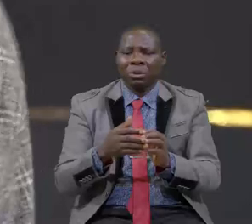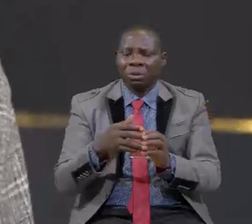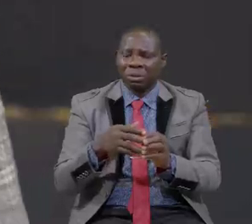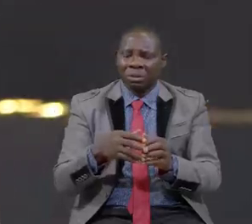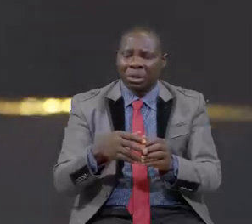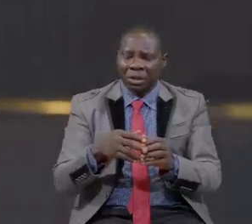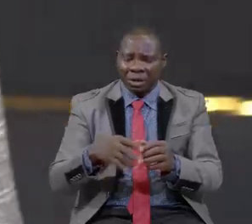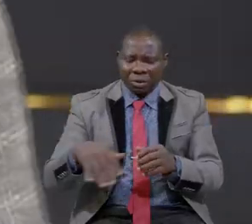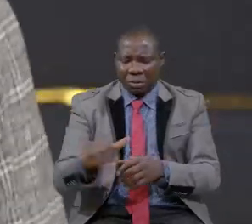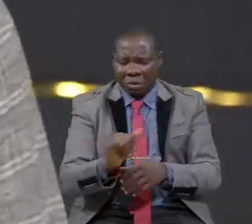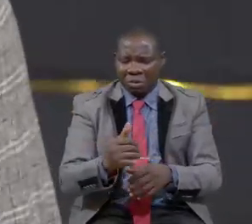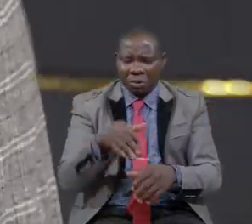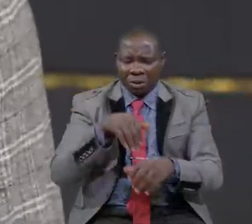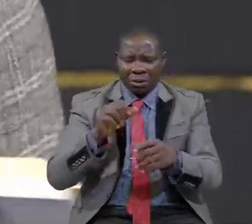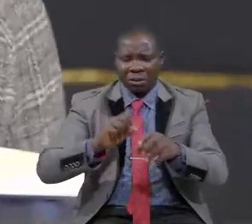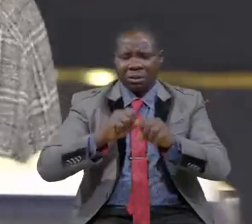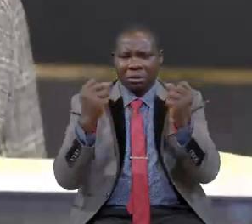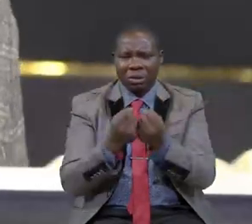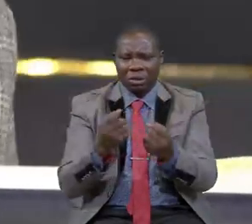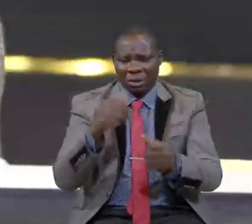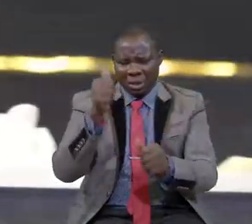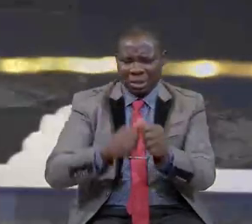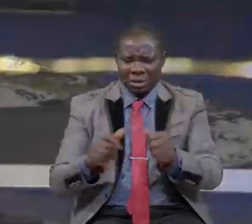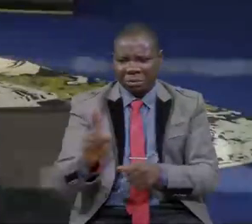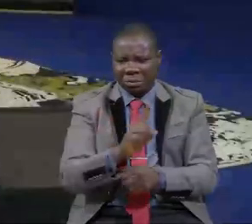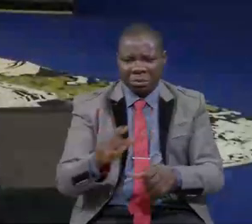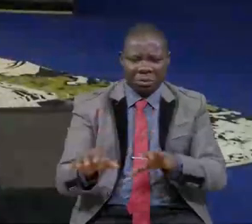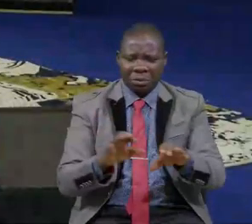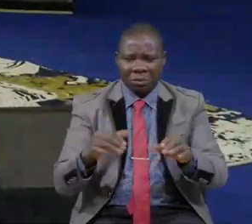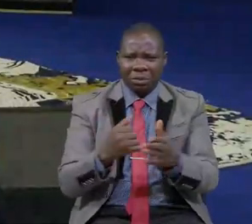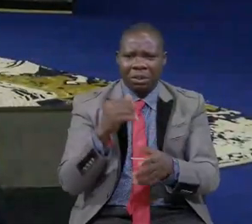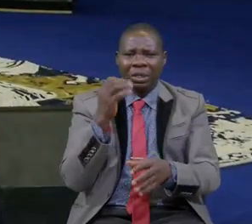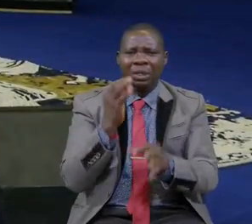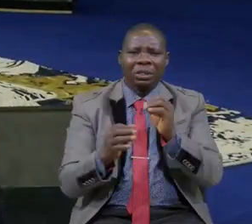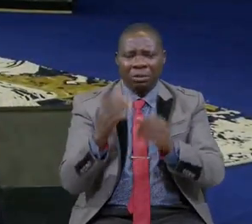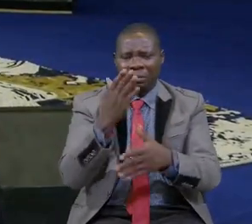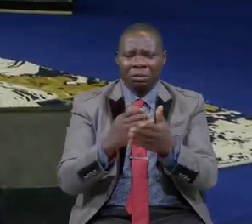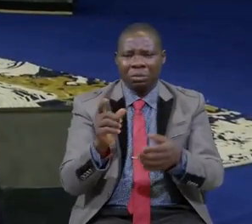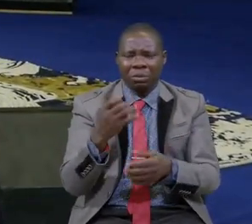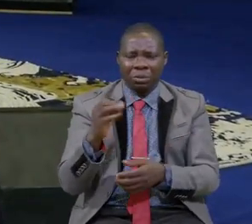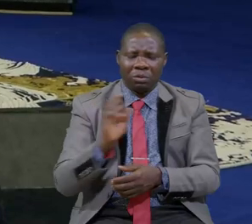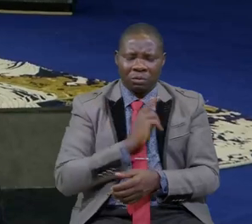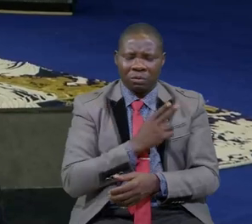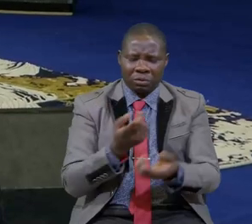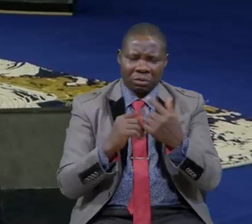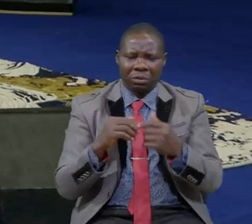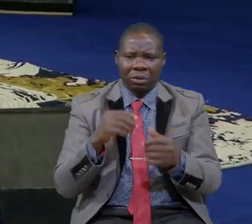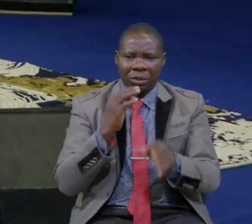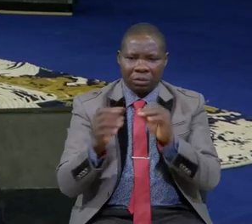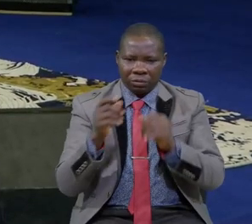if some of us come and we say, when you look on a woman to